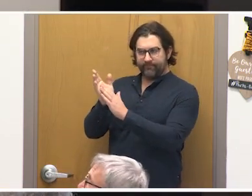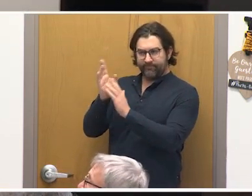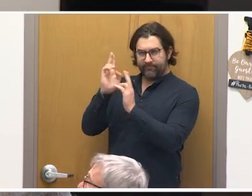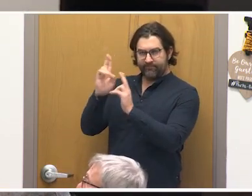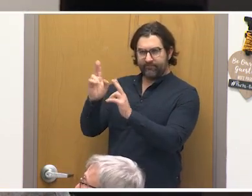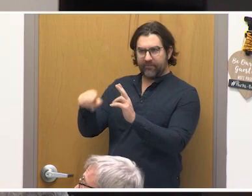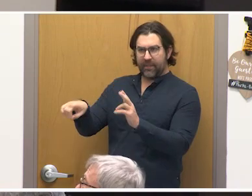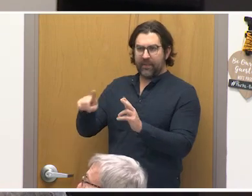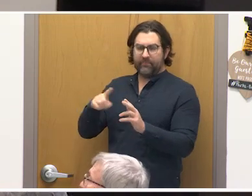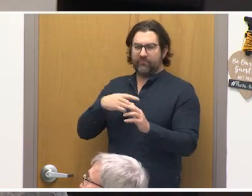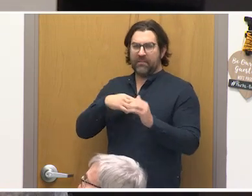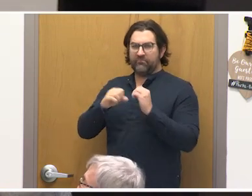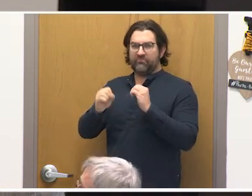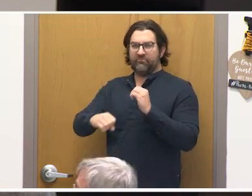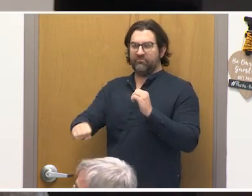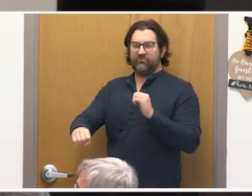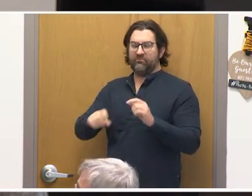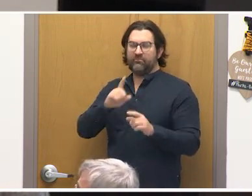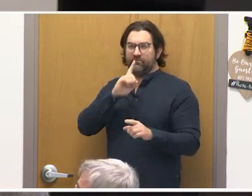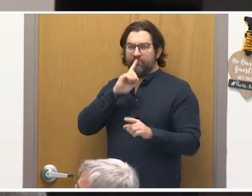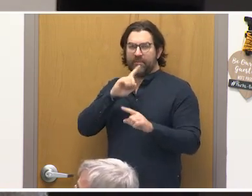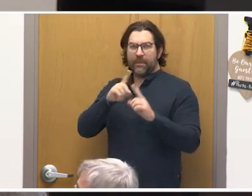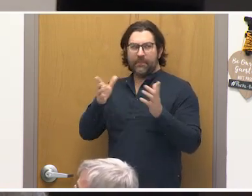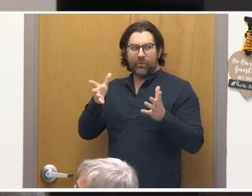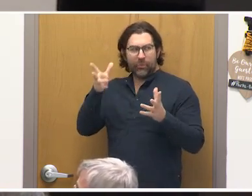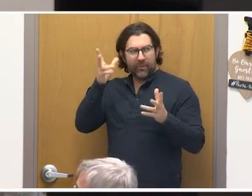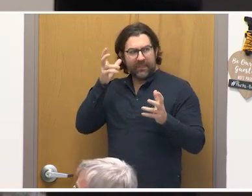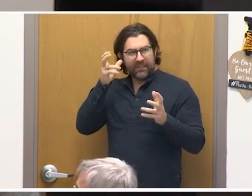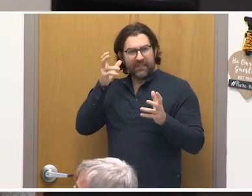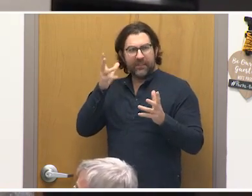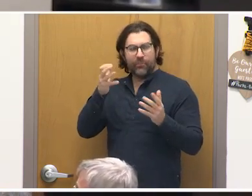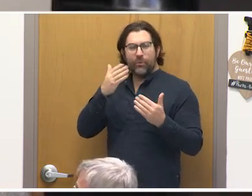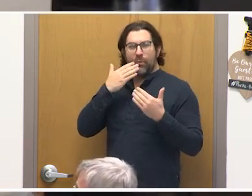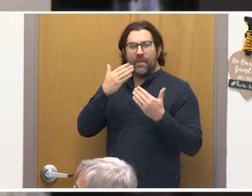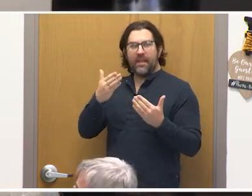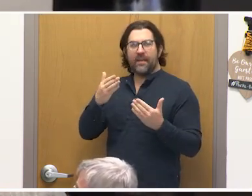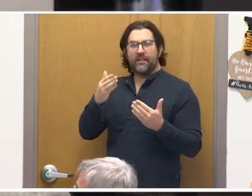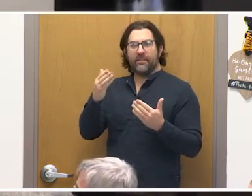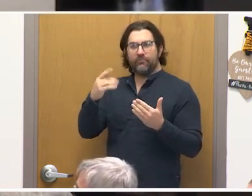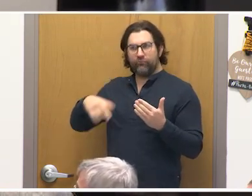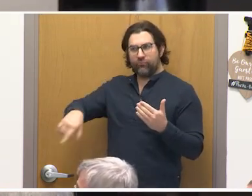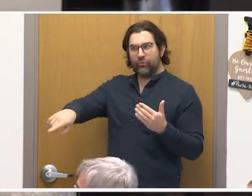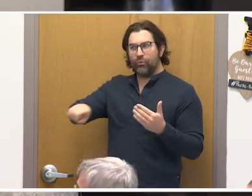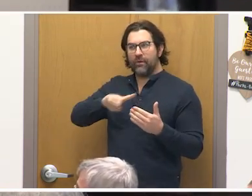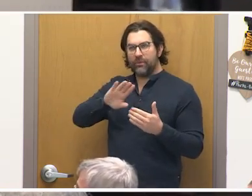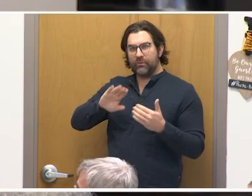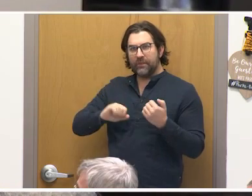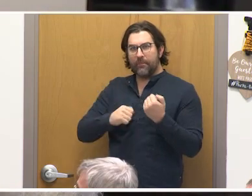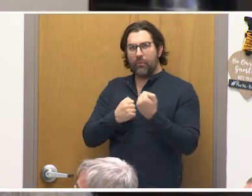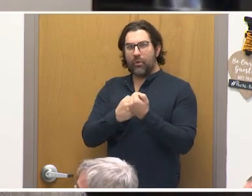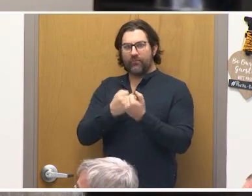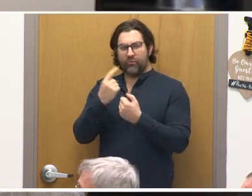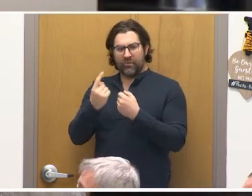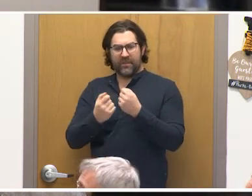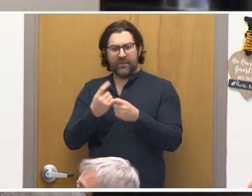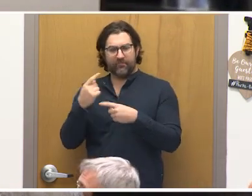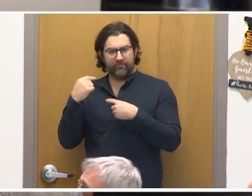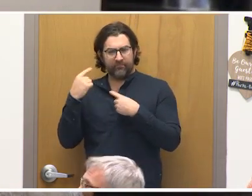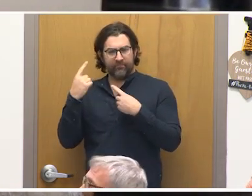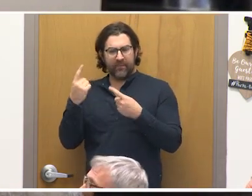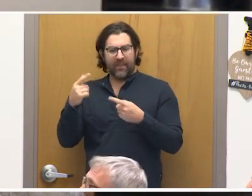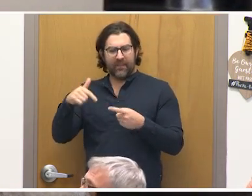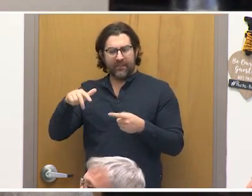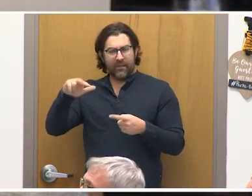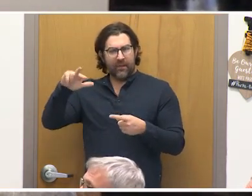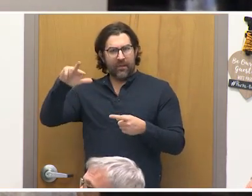I'm not going to speak long. I'm just here really to listen, but I want to thank everybody for the support over the last year. This is our